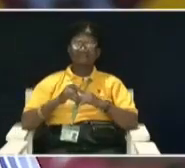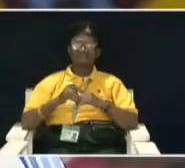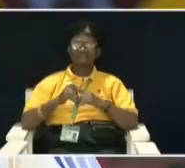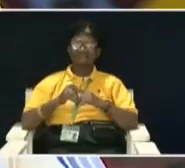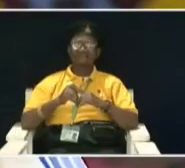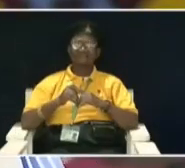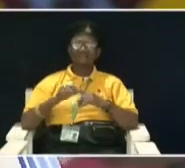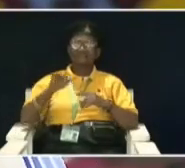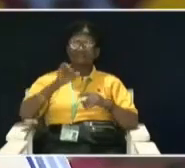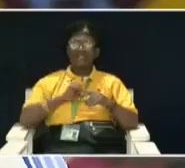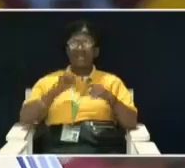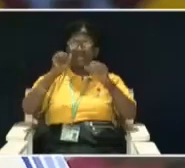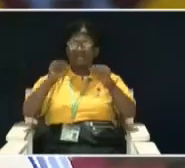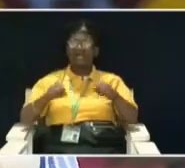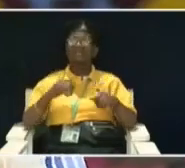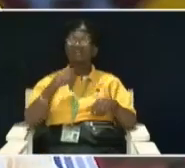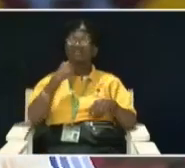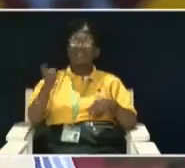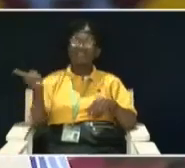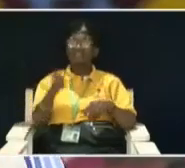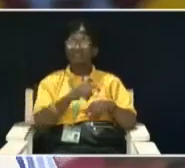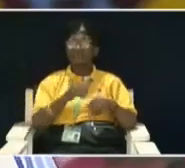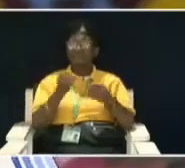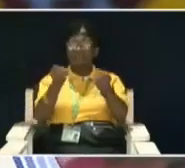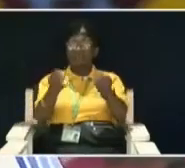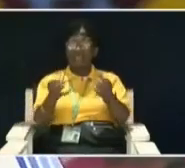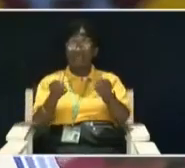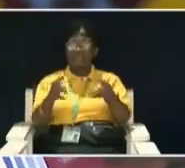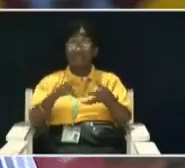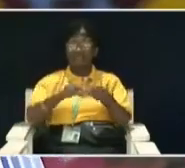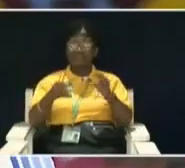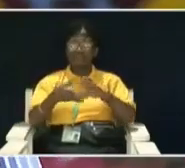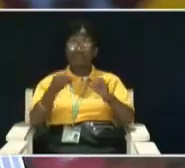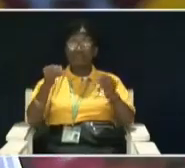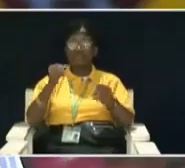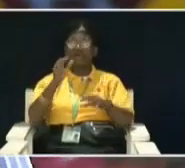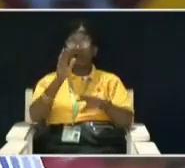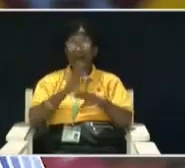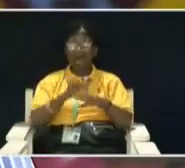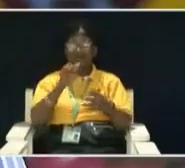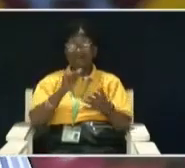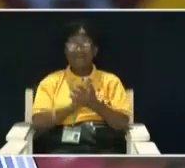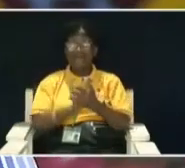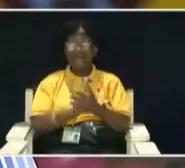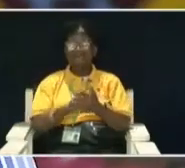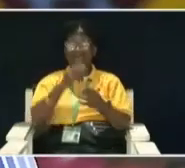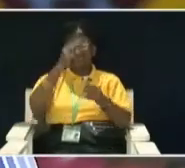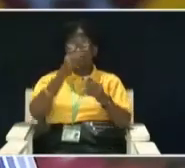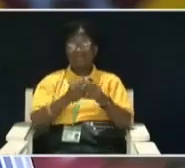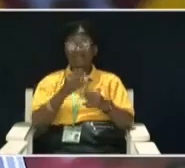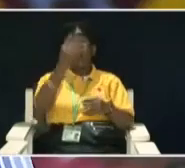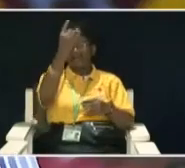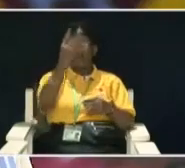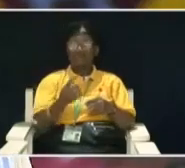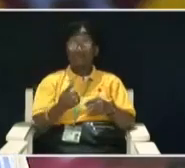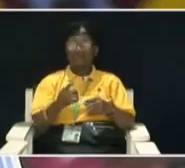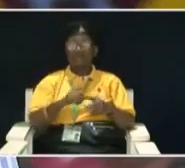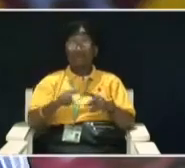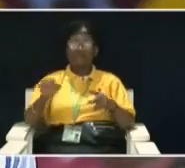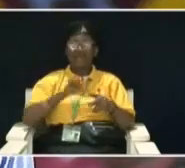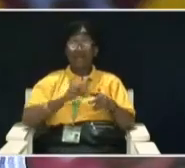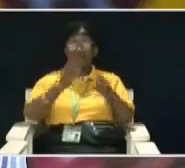I can tell you many stories on that name alone, but I want to be brief, like I said.